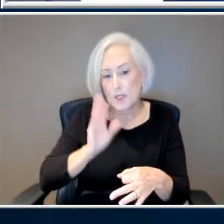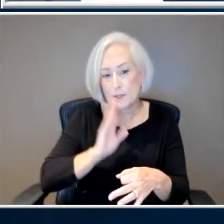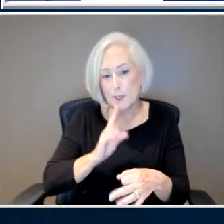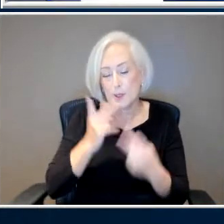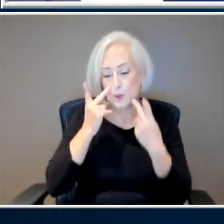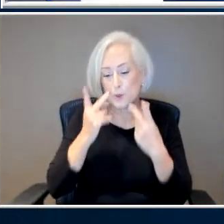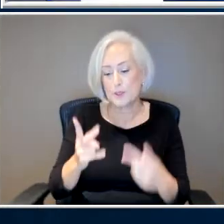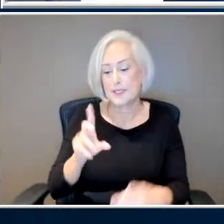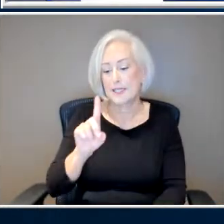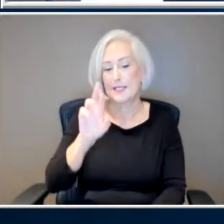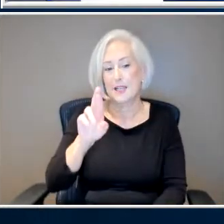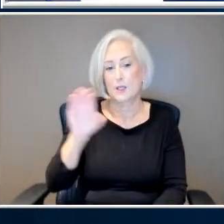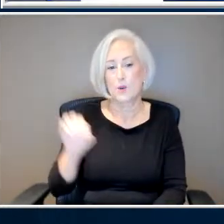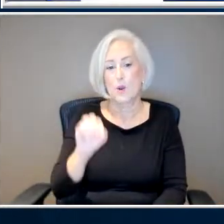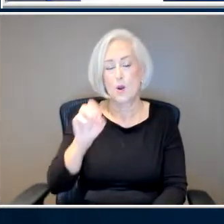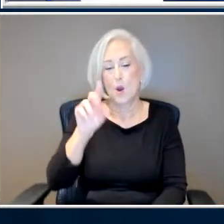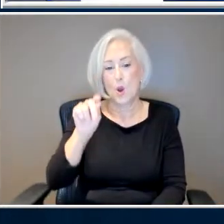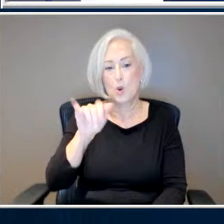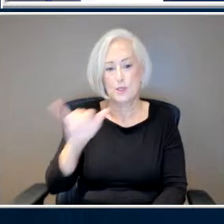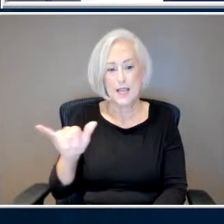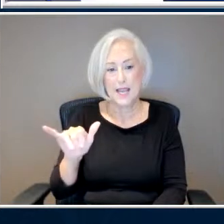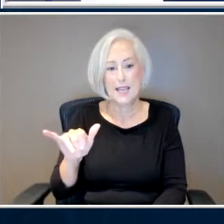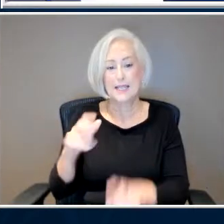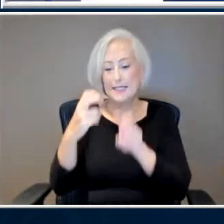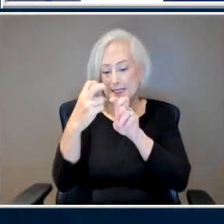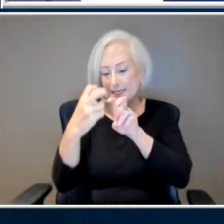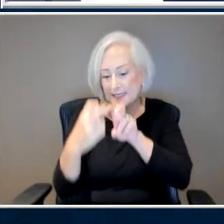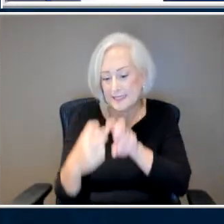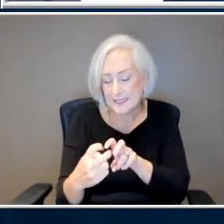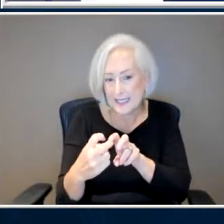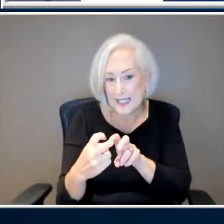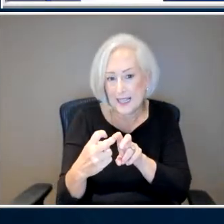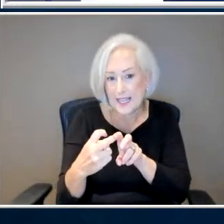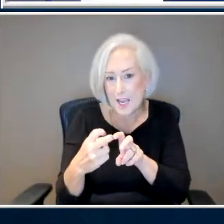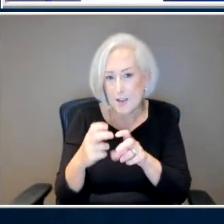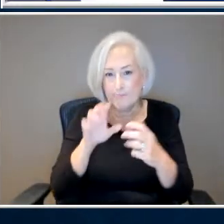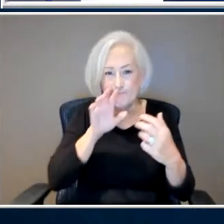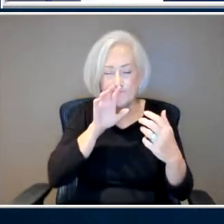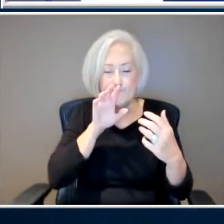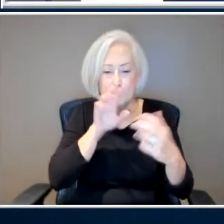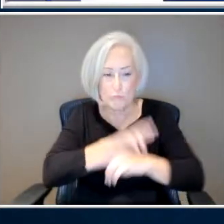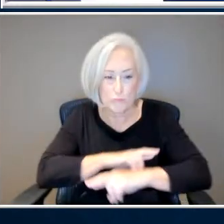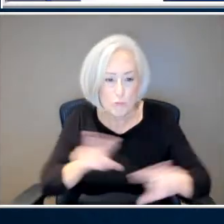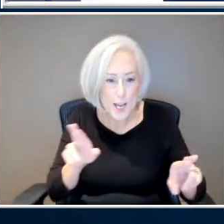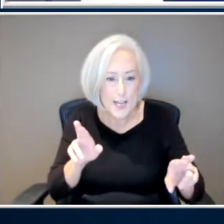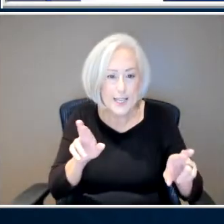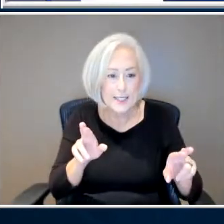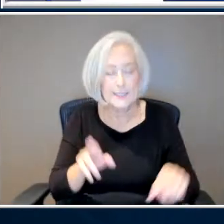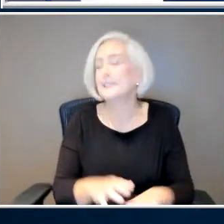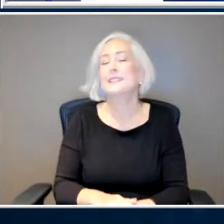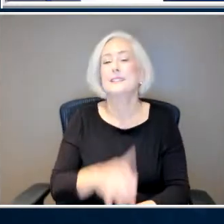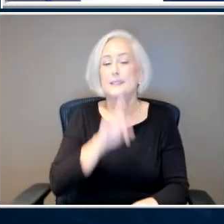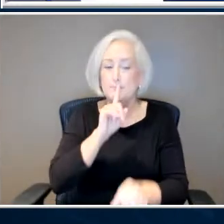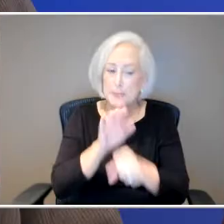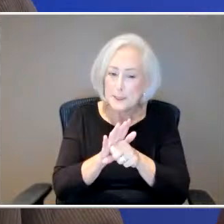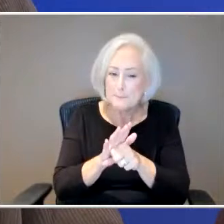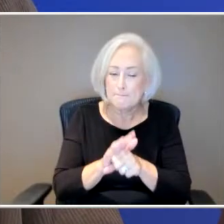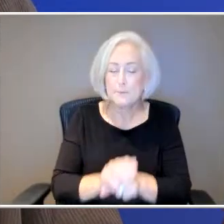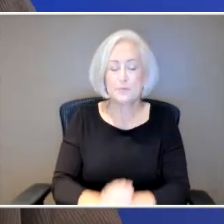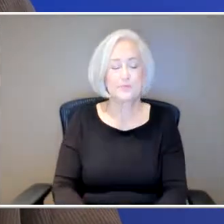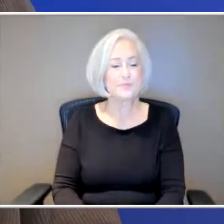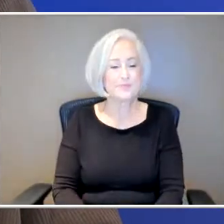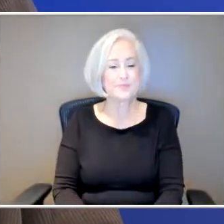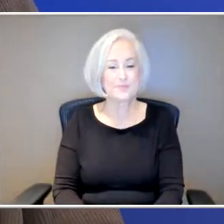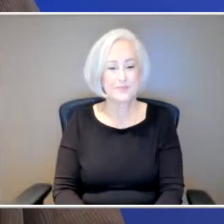love the visual of her just sitting there, and she was in it for the long haul. She was. Scott had brought his